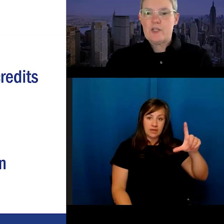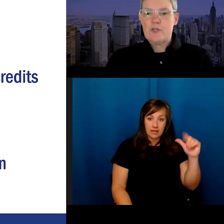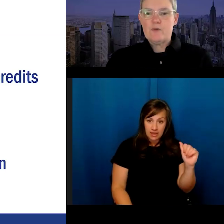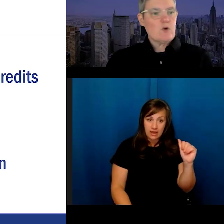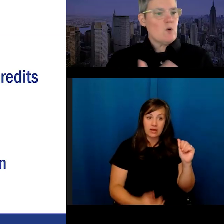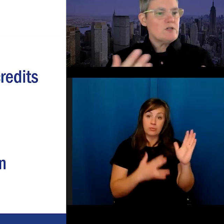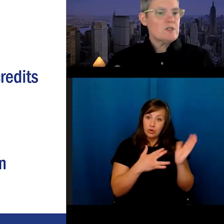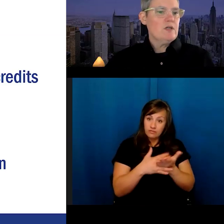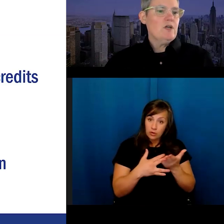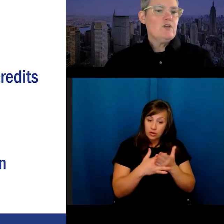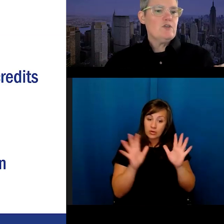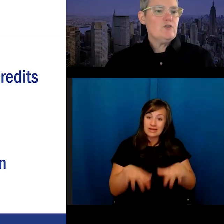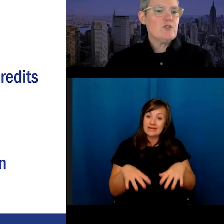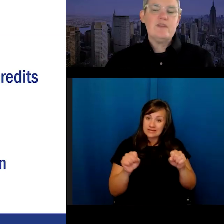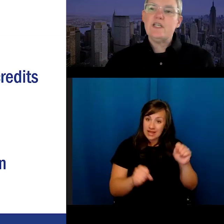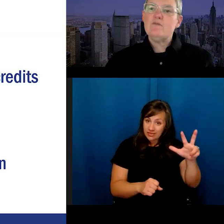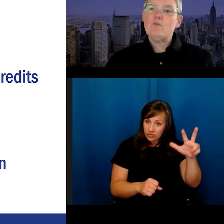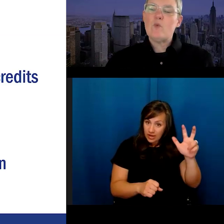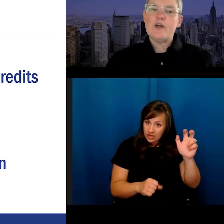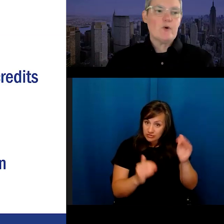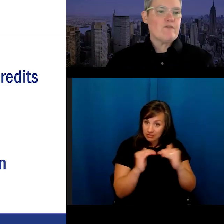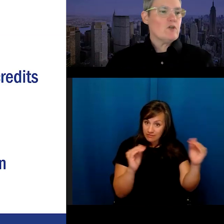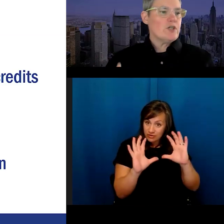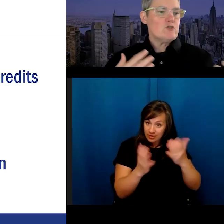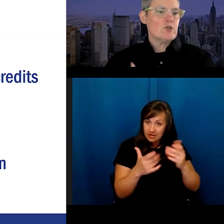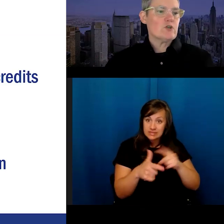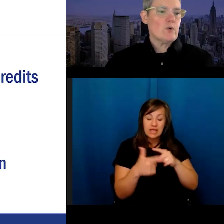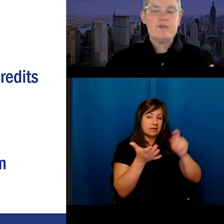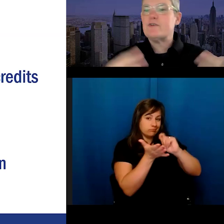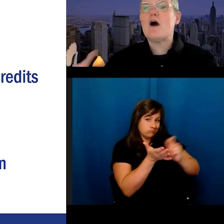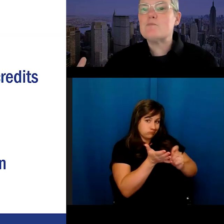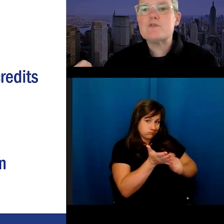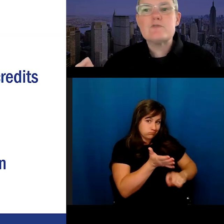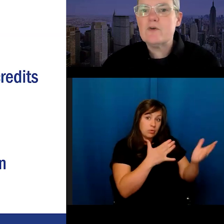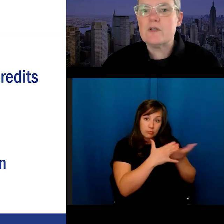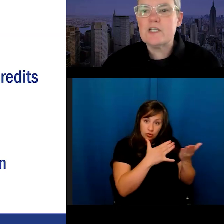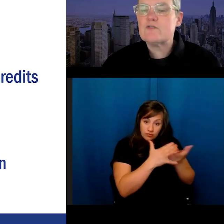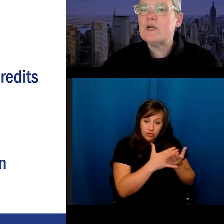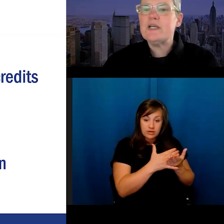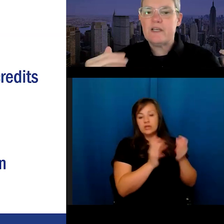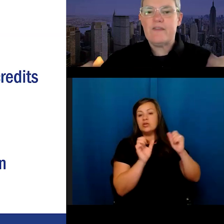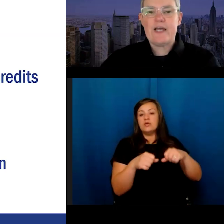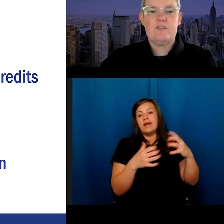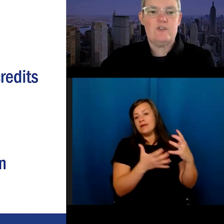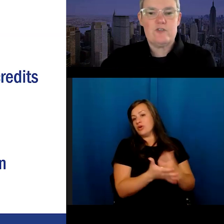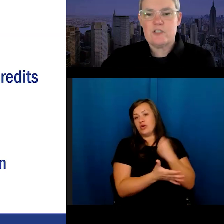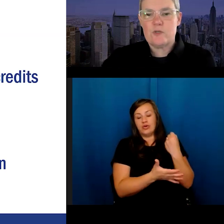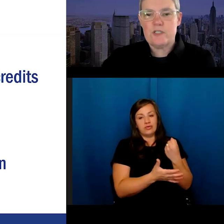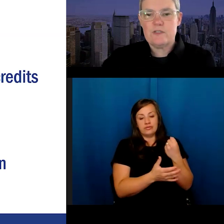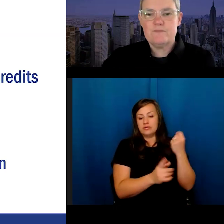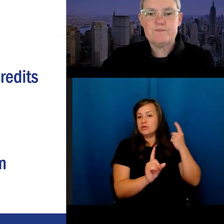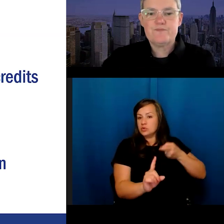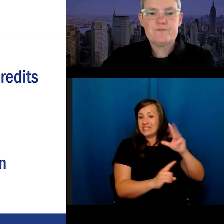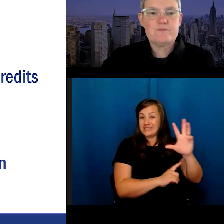take the PLA 300 course. You can then write a portfolio to earn credit for COM 210 or an elective credit, and that can earn you